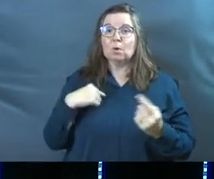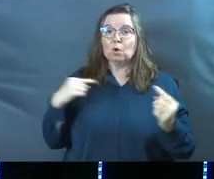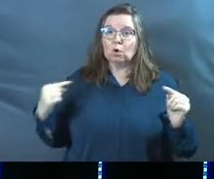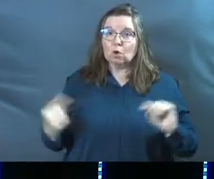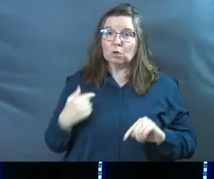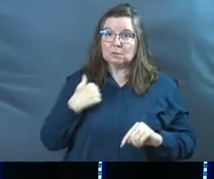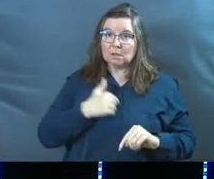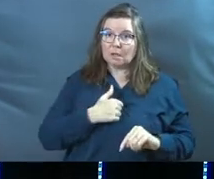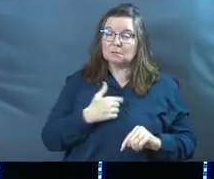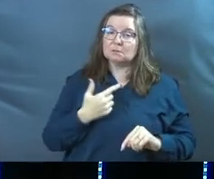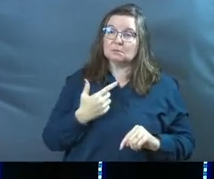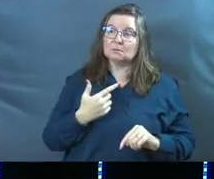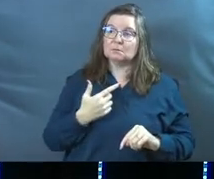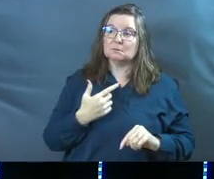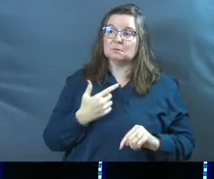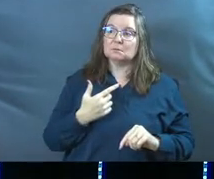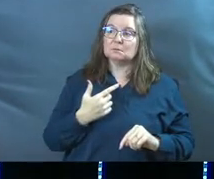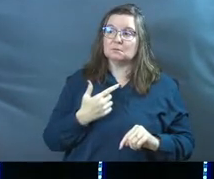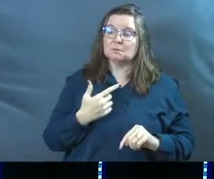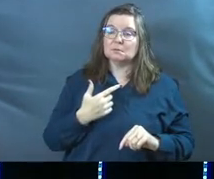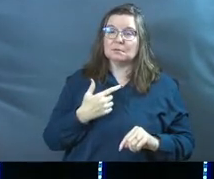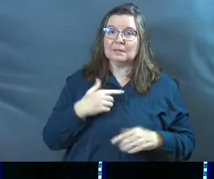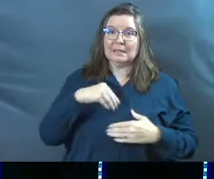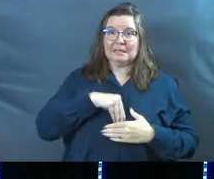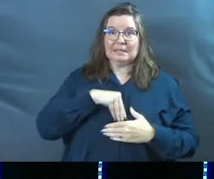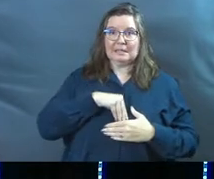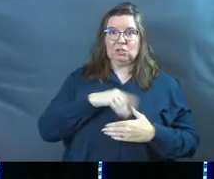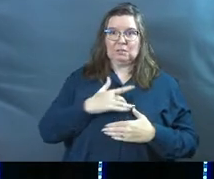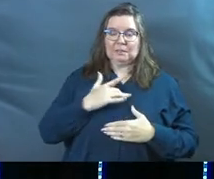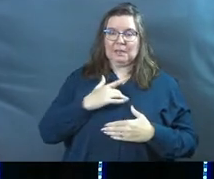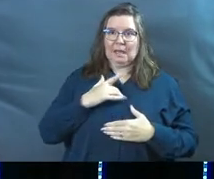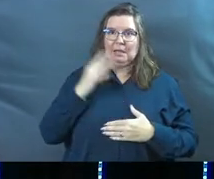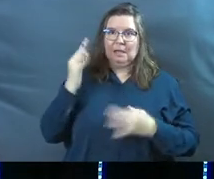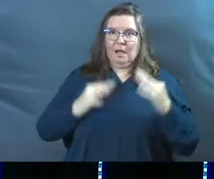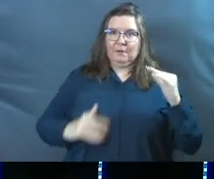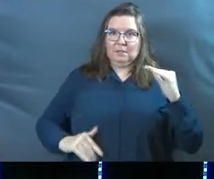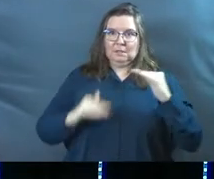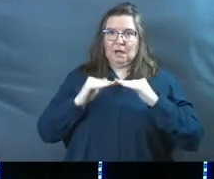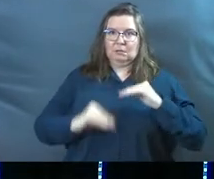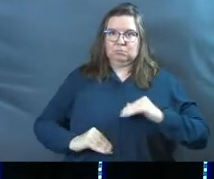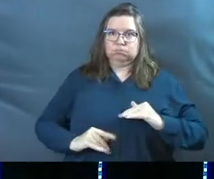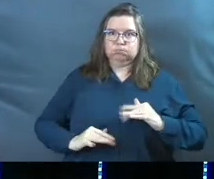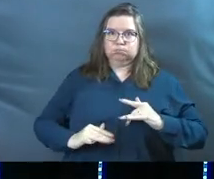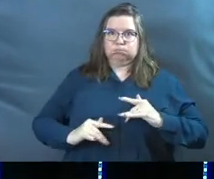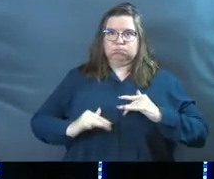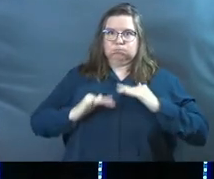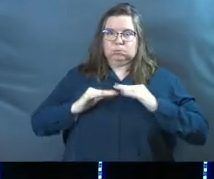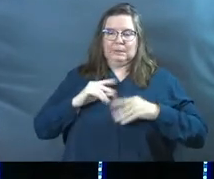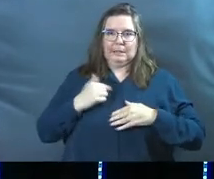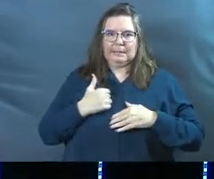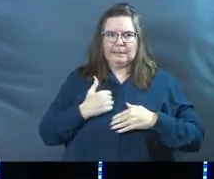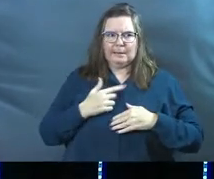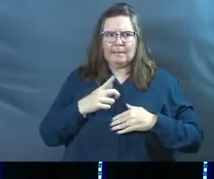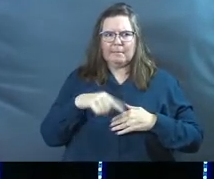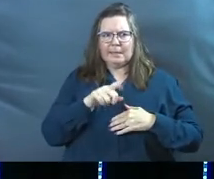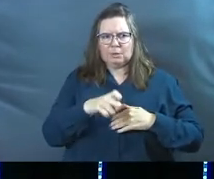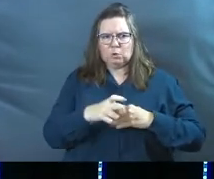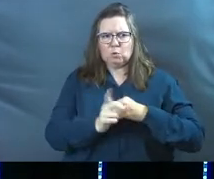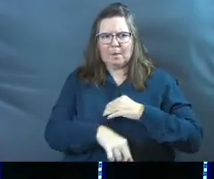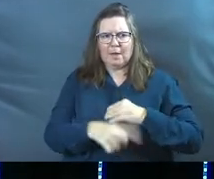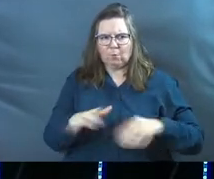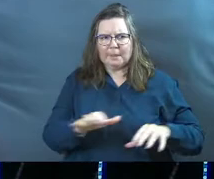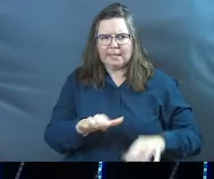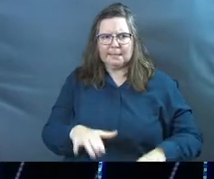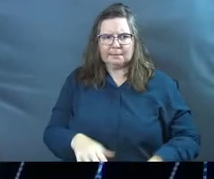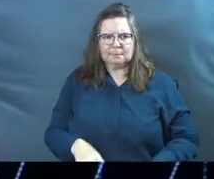someone harms us, an inner sense of justice rises up inside of us, doesn't it? And says, they need to pay for